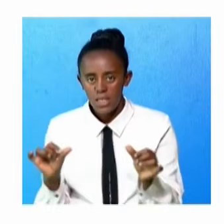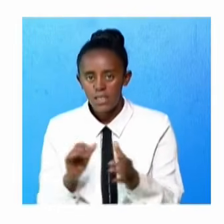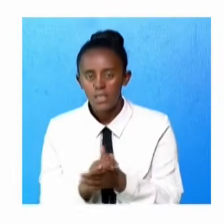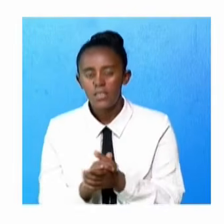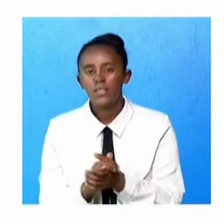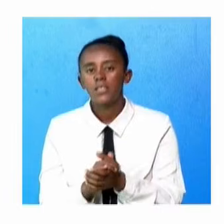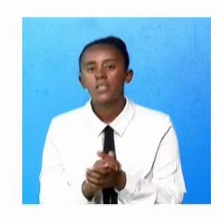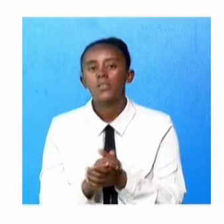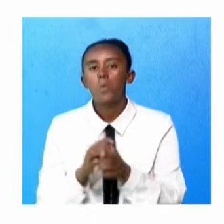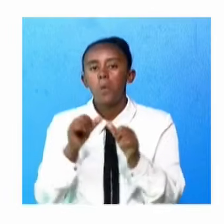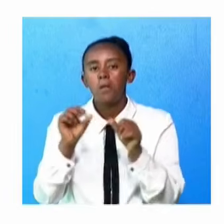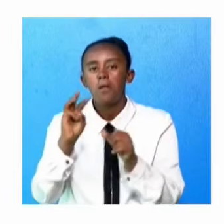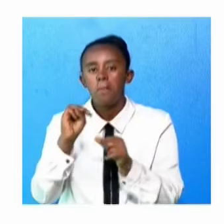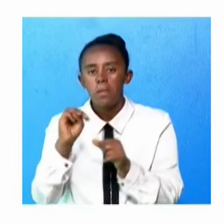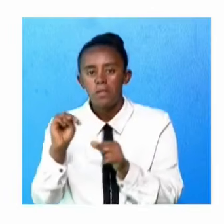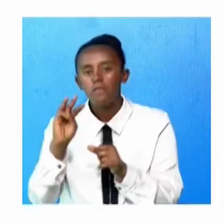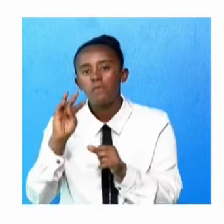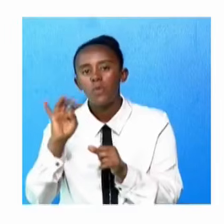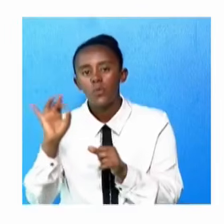48